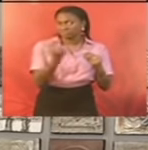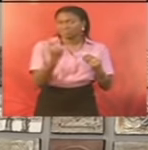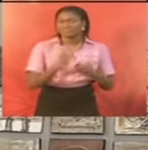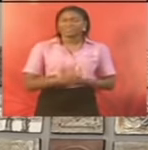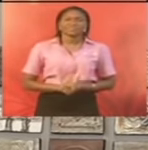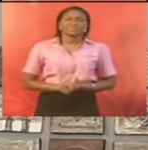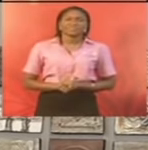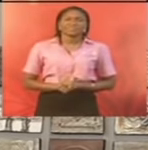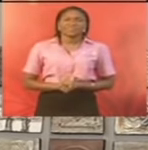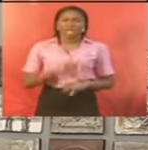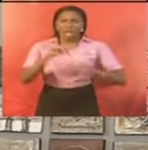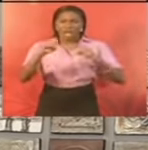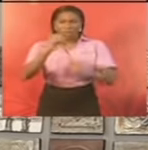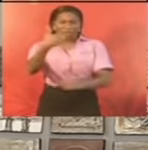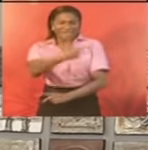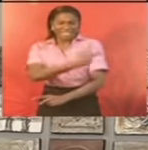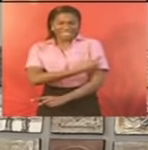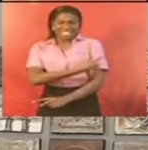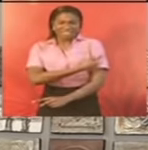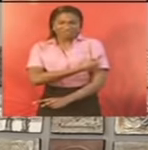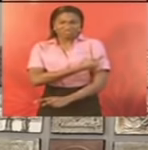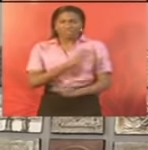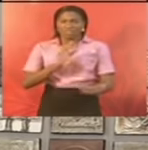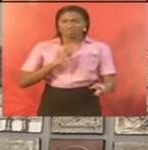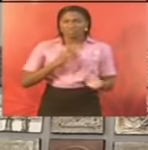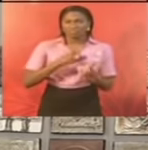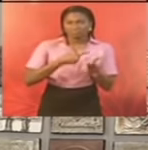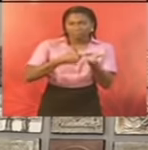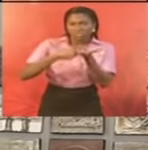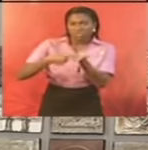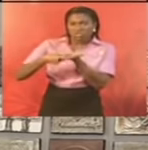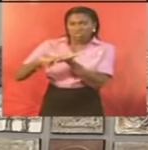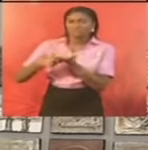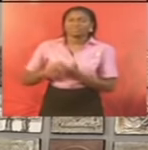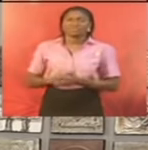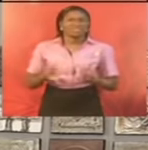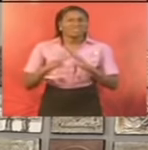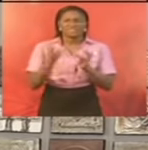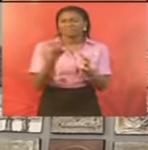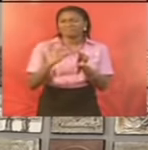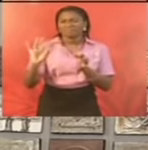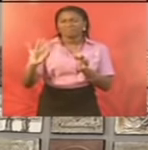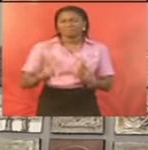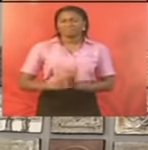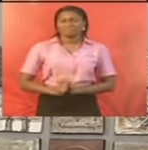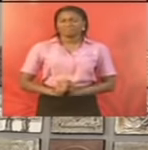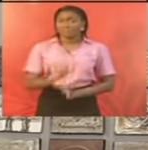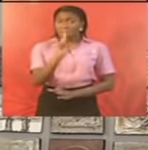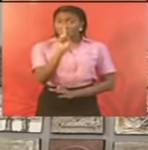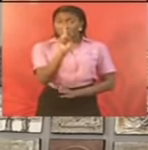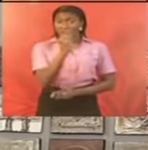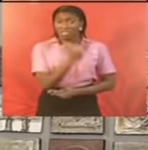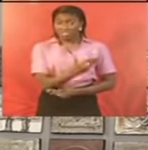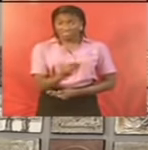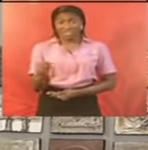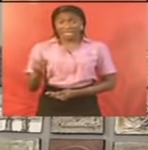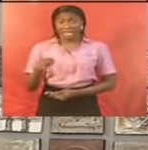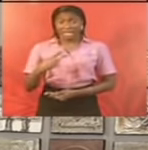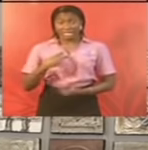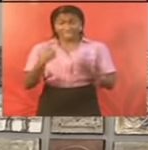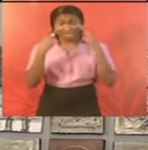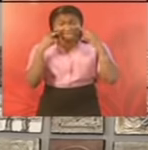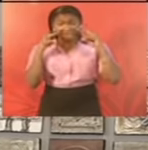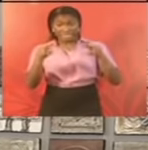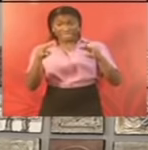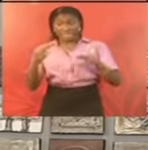to the vaccination discussion, and it's a very simple and an obvious one. One of the things that we have seen in recent